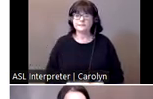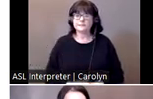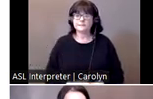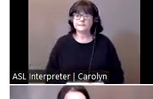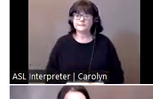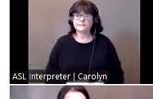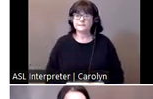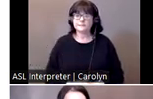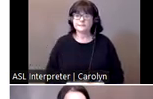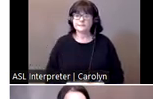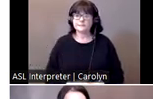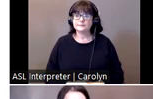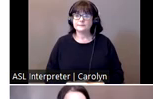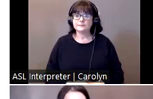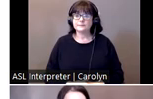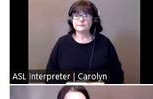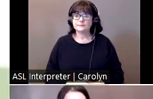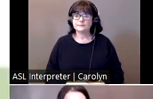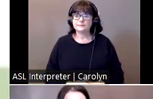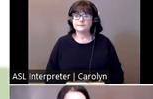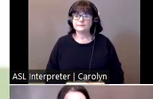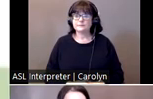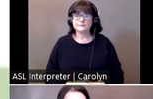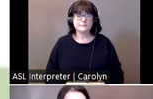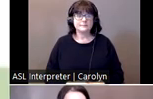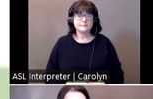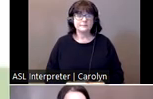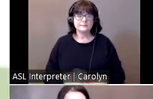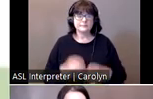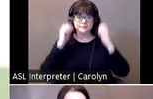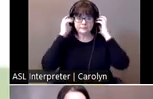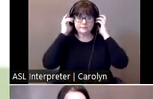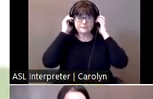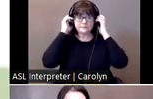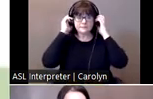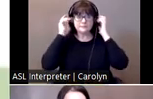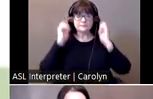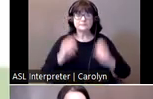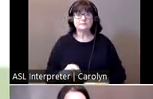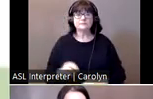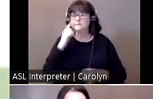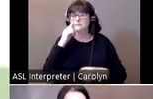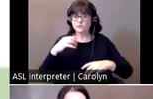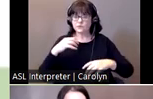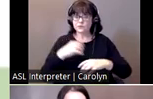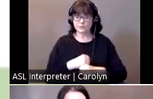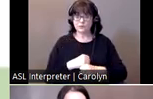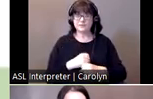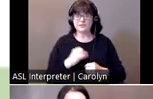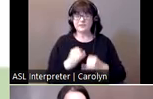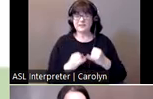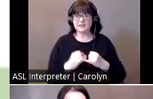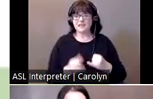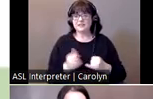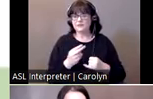through the course of the presentation. And just by way of a summary, I'll end with these last couple of